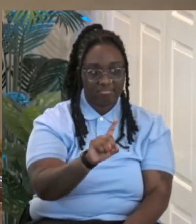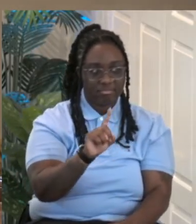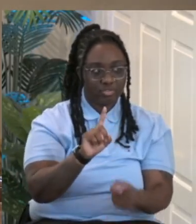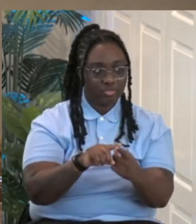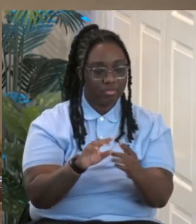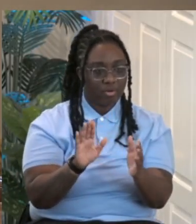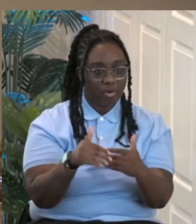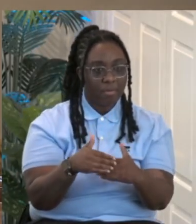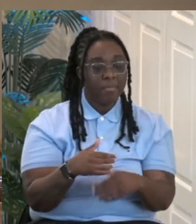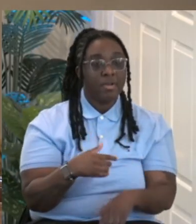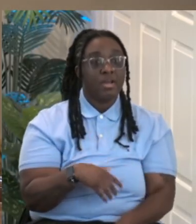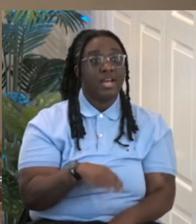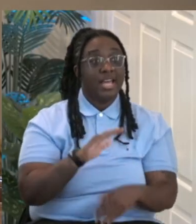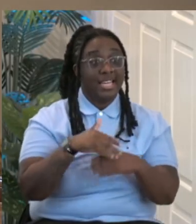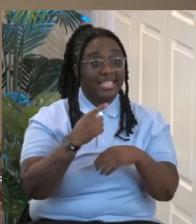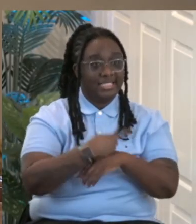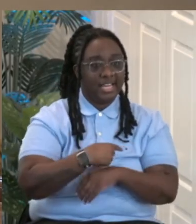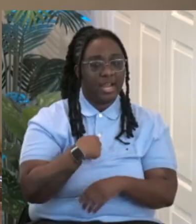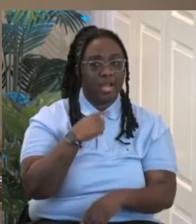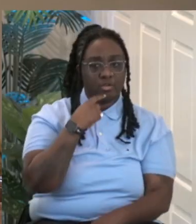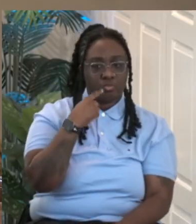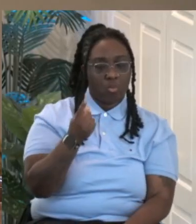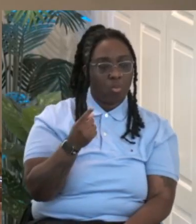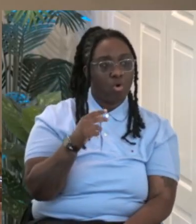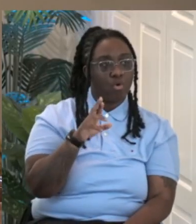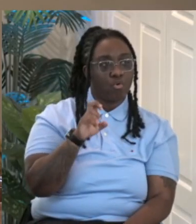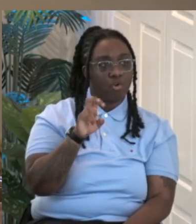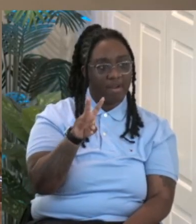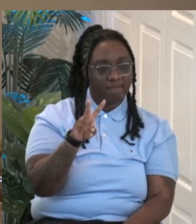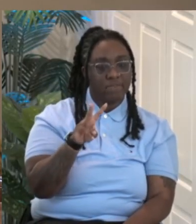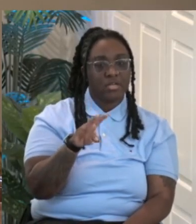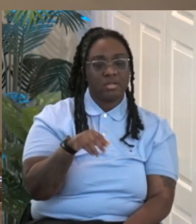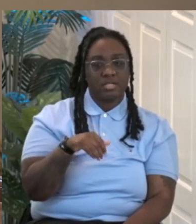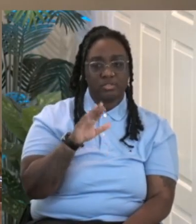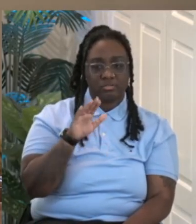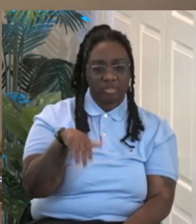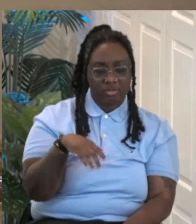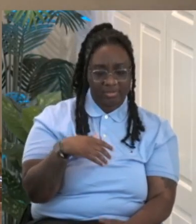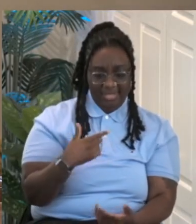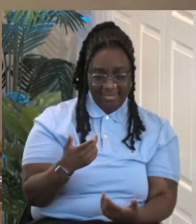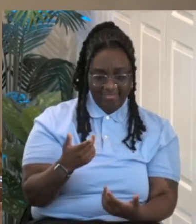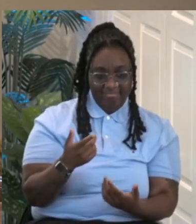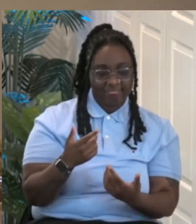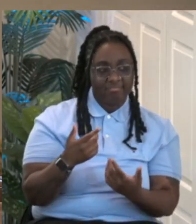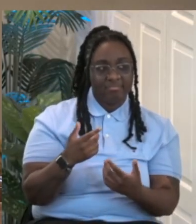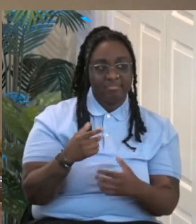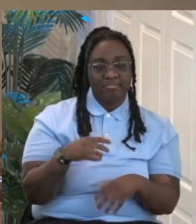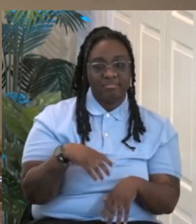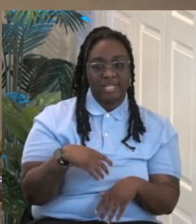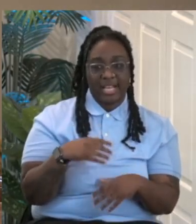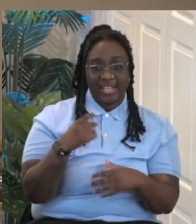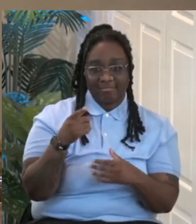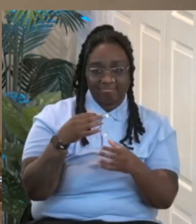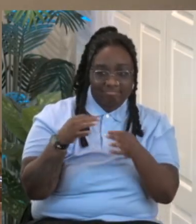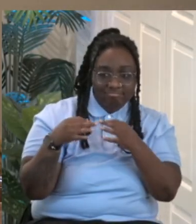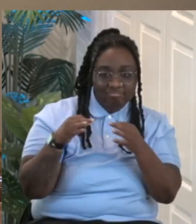told him what had happened. He said, have you thought about seminary? Me, seminary? No,